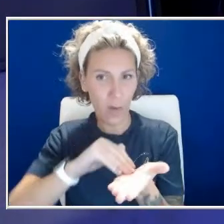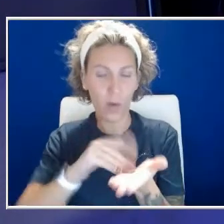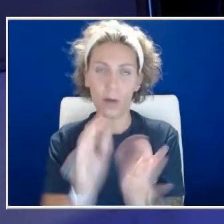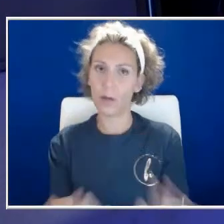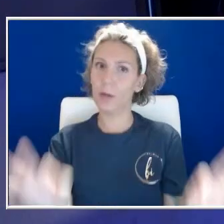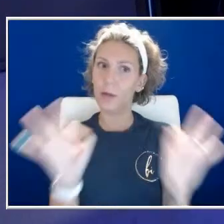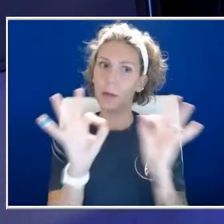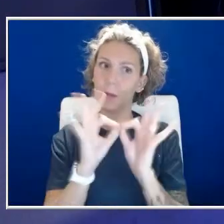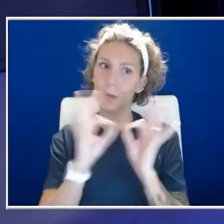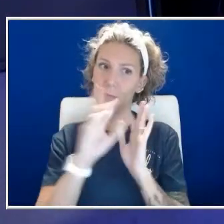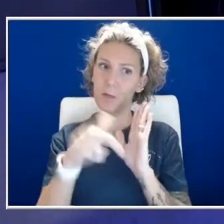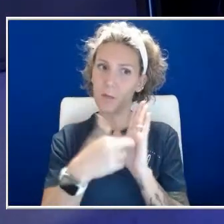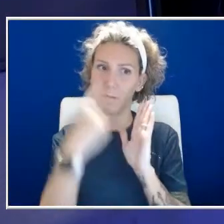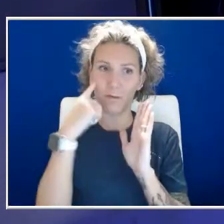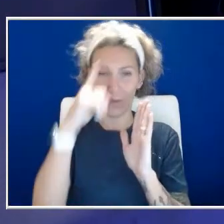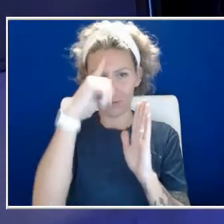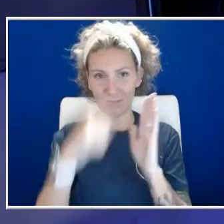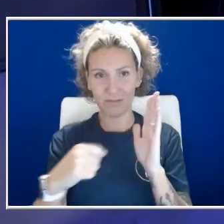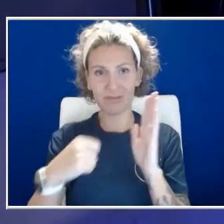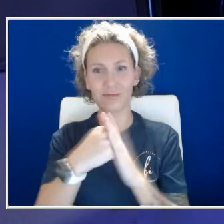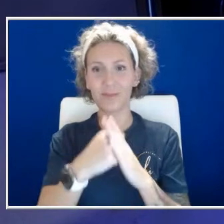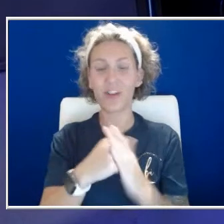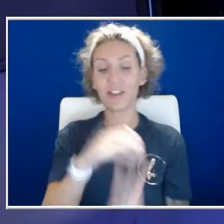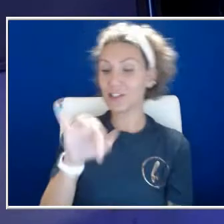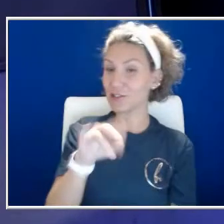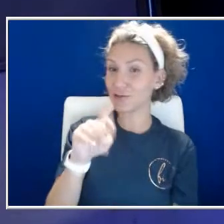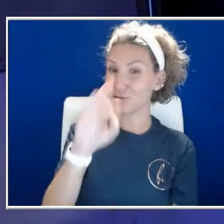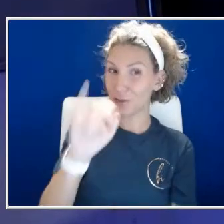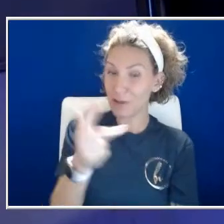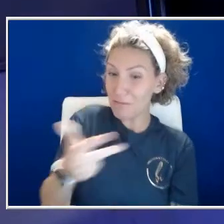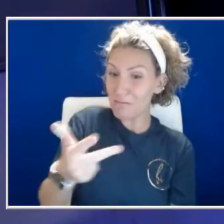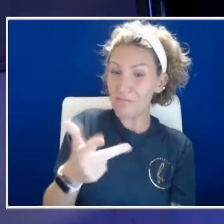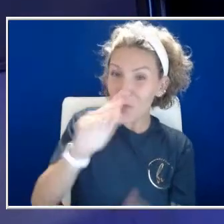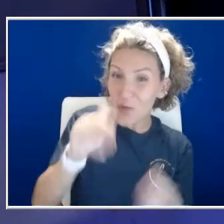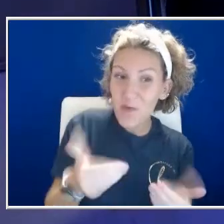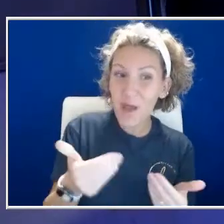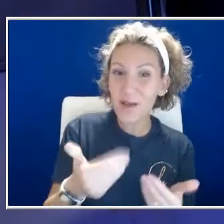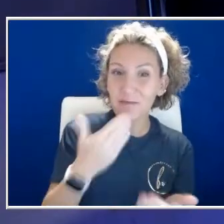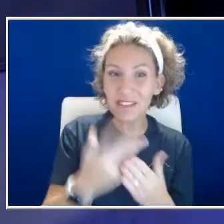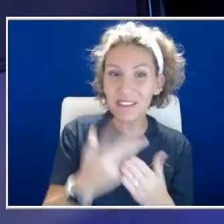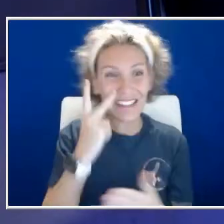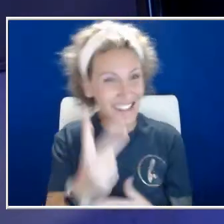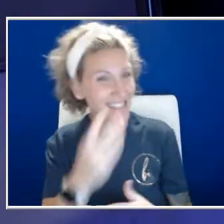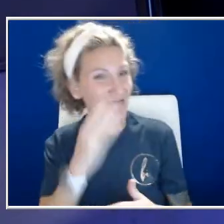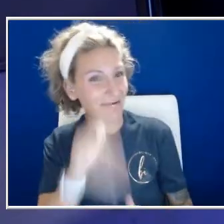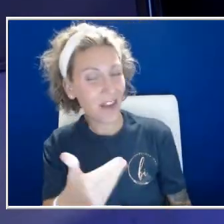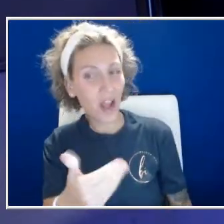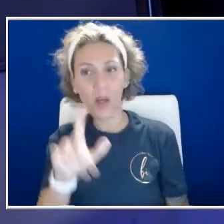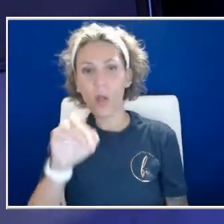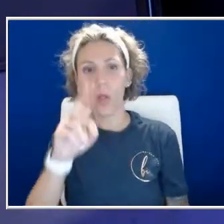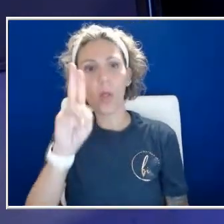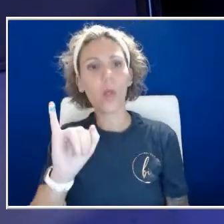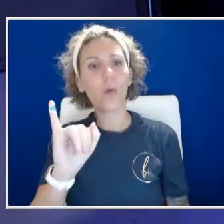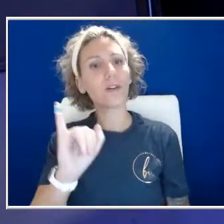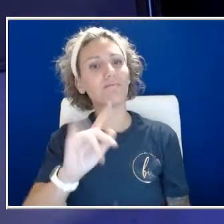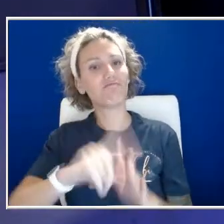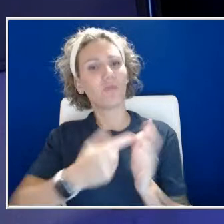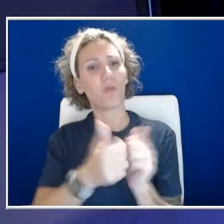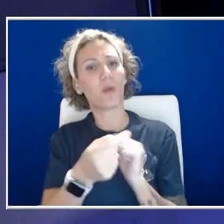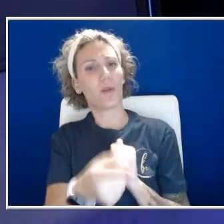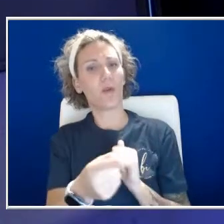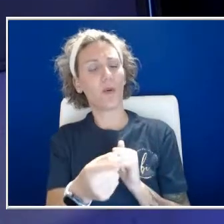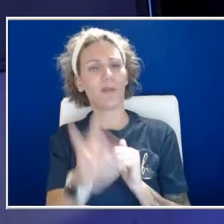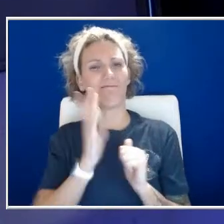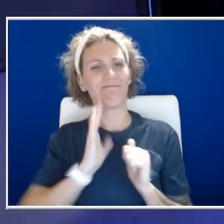So Jamie, Lori, Dr. Ebersol, welcome. Good to see you. Good to see you. Lori, though, let's start with you. Take us back to